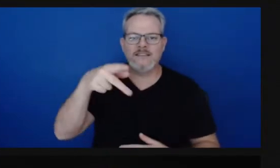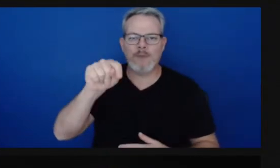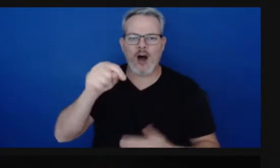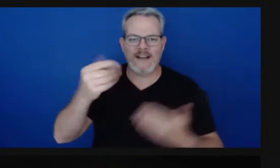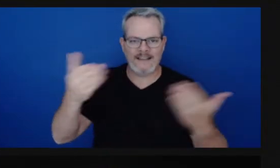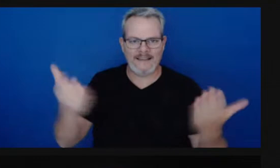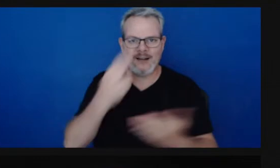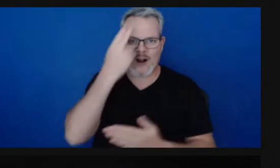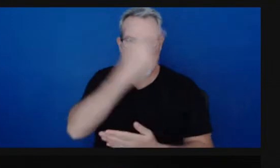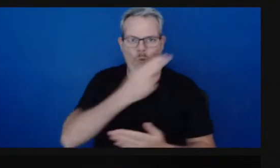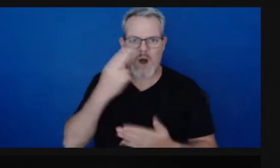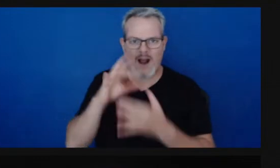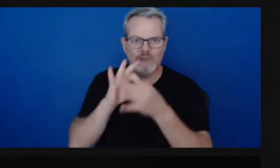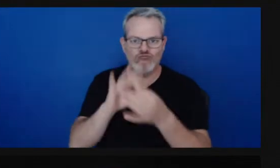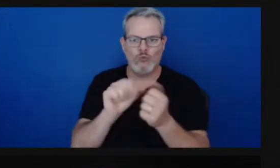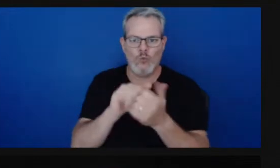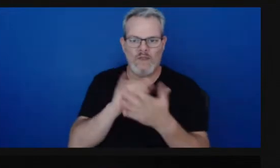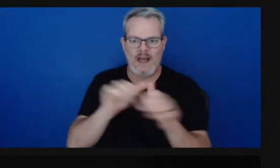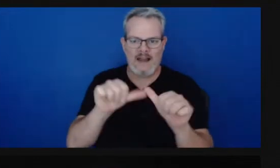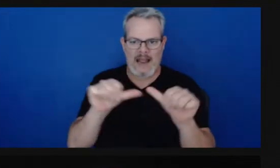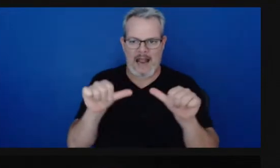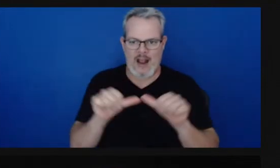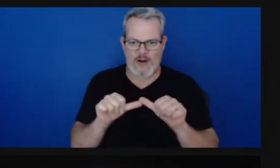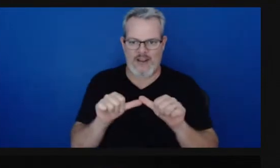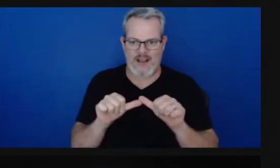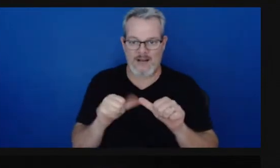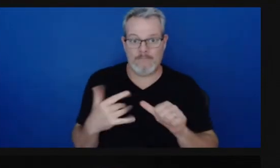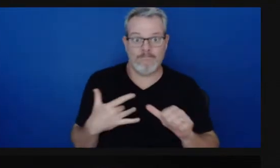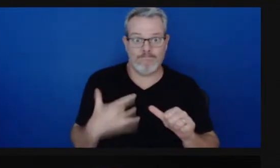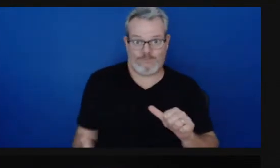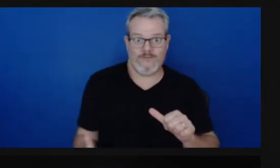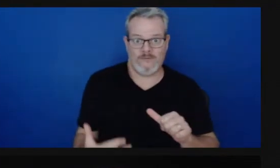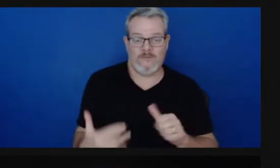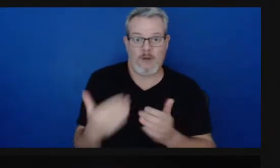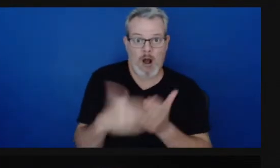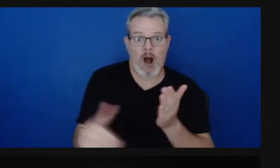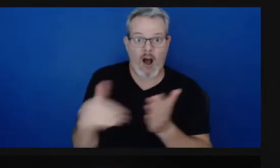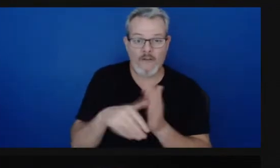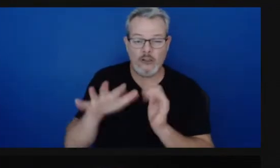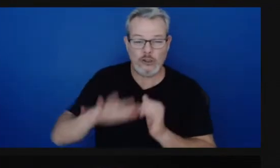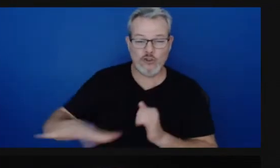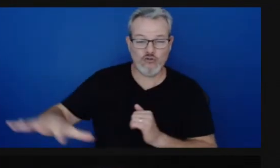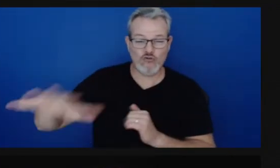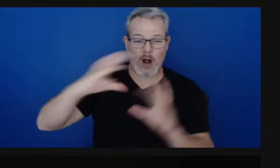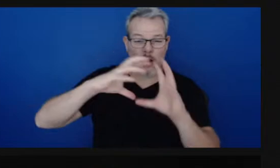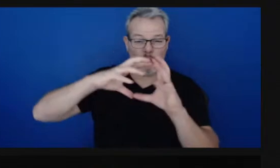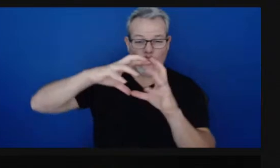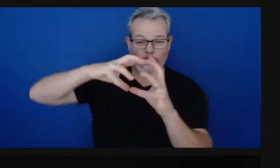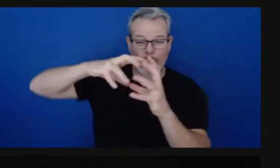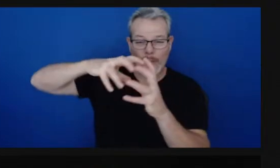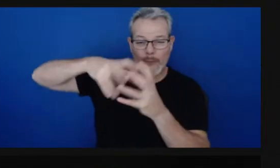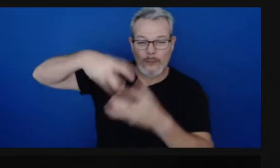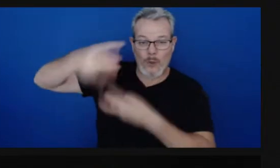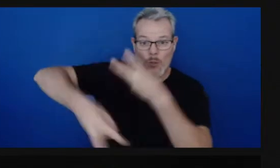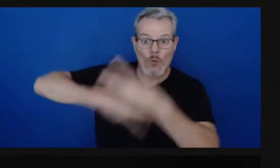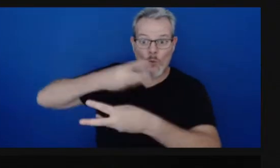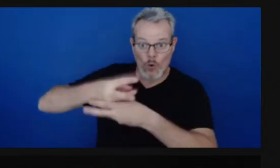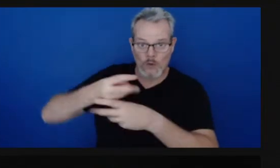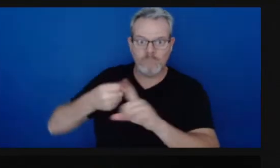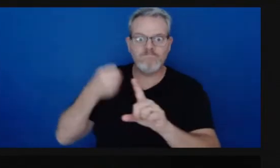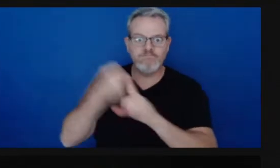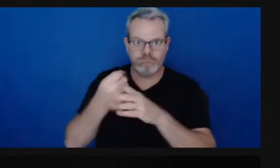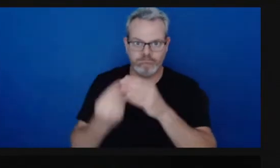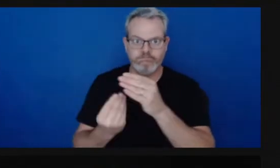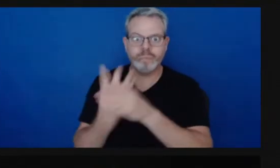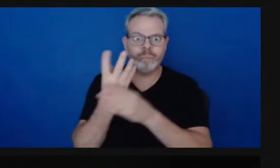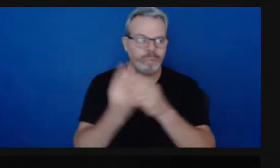edge right here, and the fact that quite often across the world, hotspots like to be at the edges of these blobs and come up. And